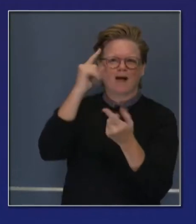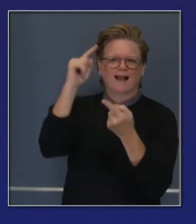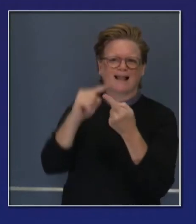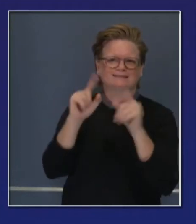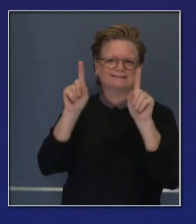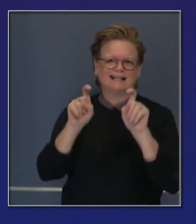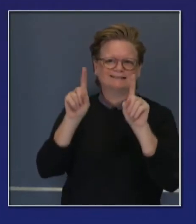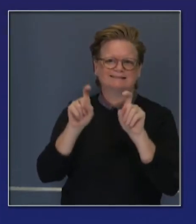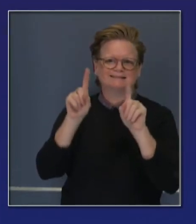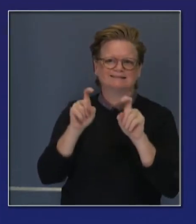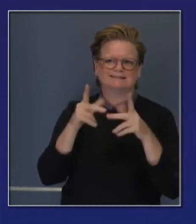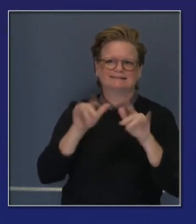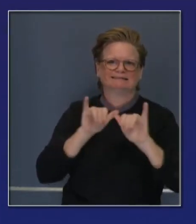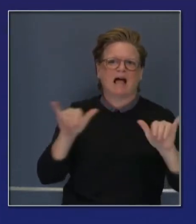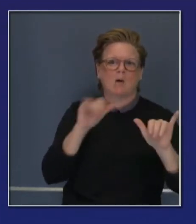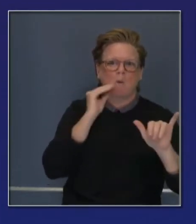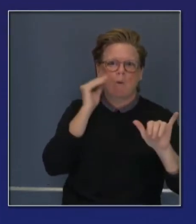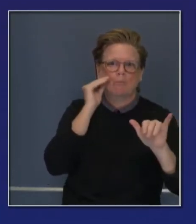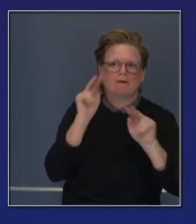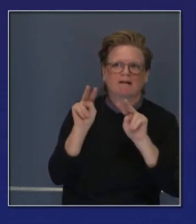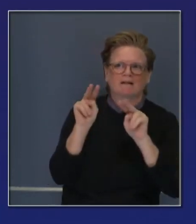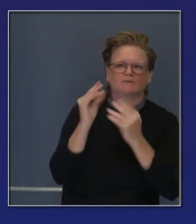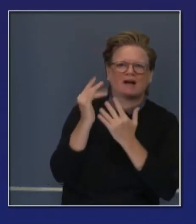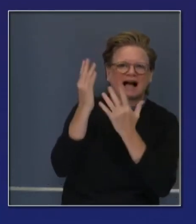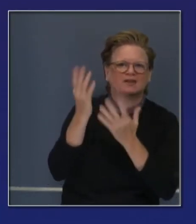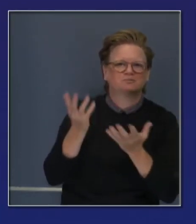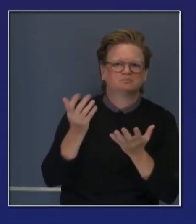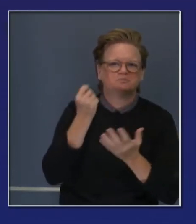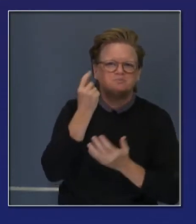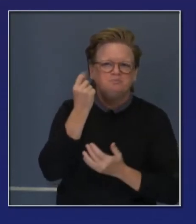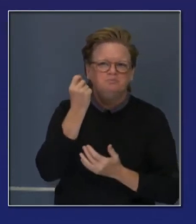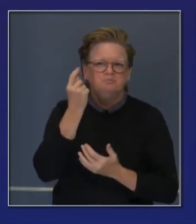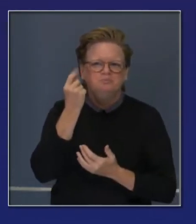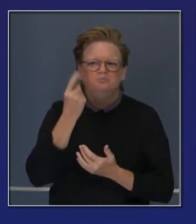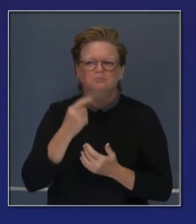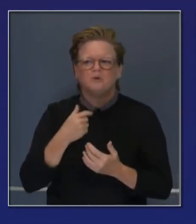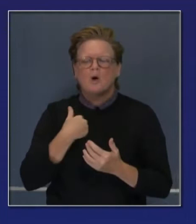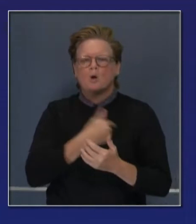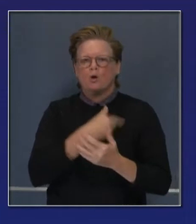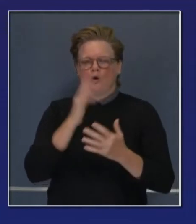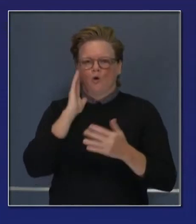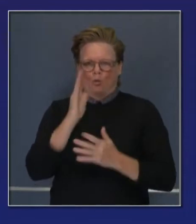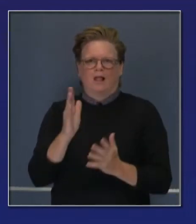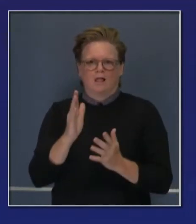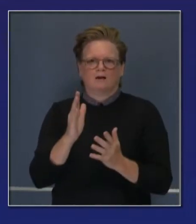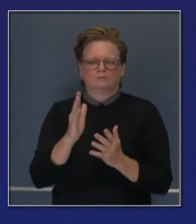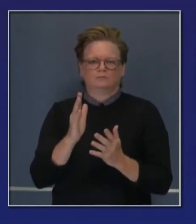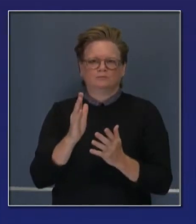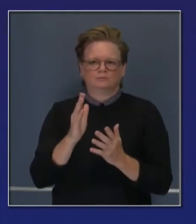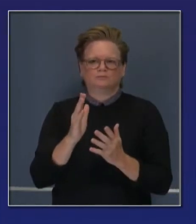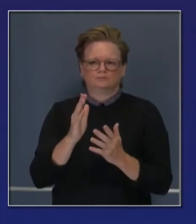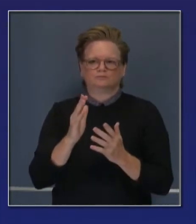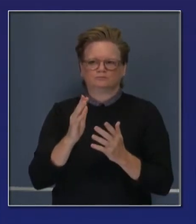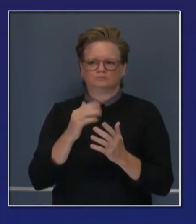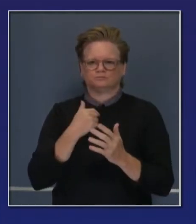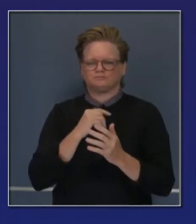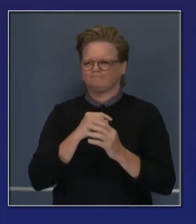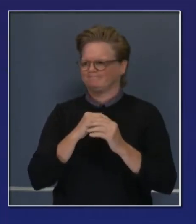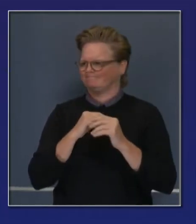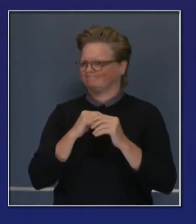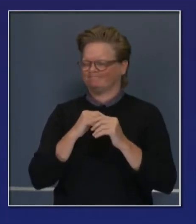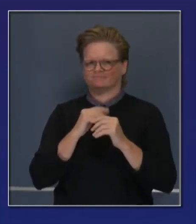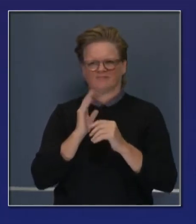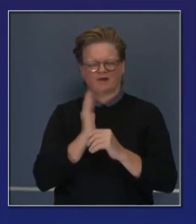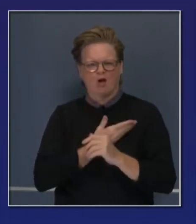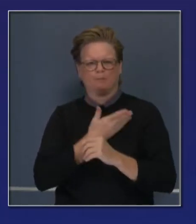back up as we continue to do everything in our power to mitigate the spread of those wildfires. But that positivity